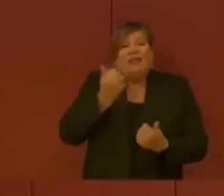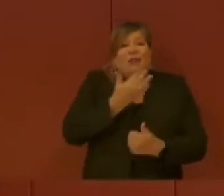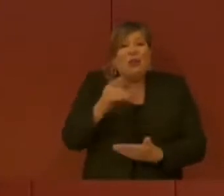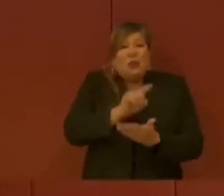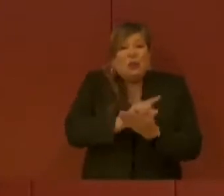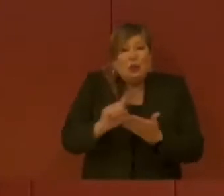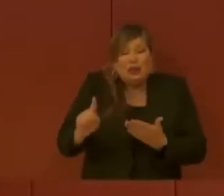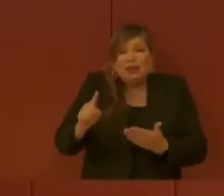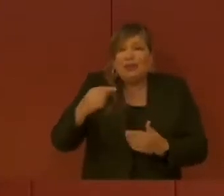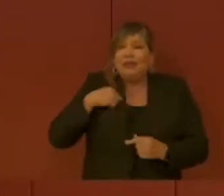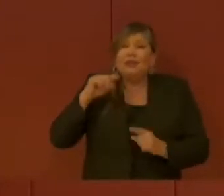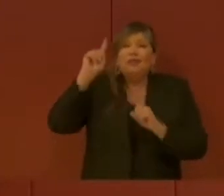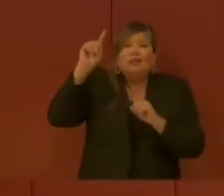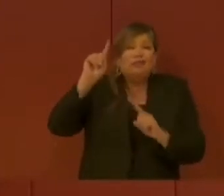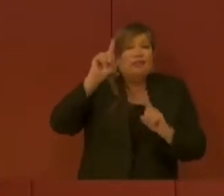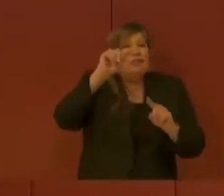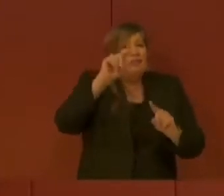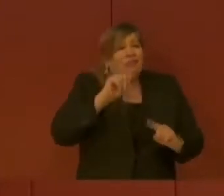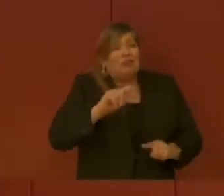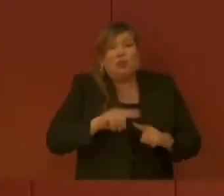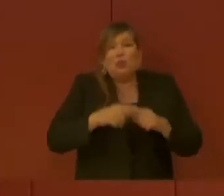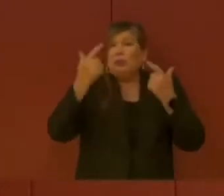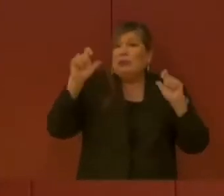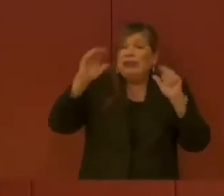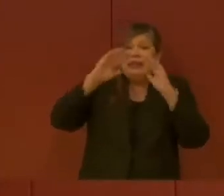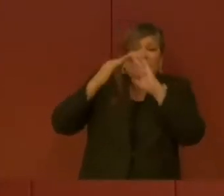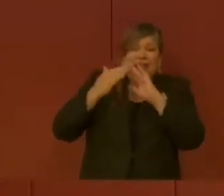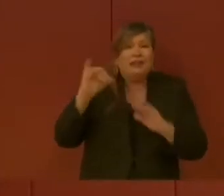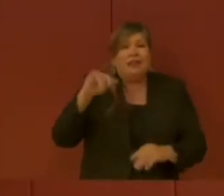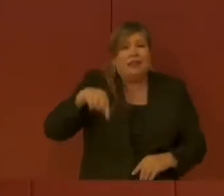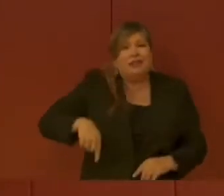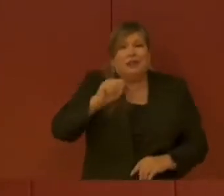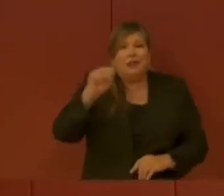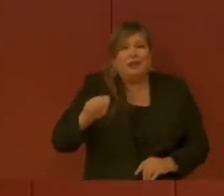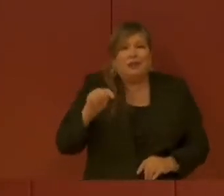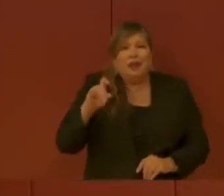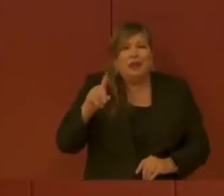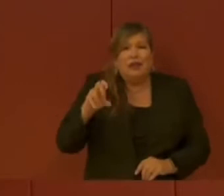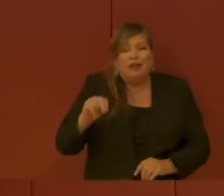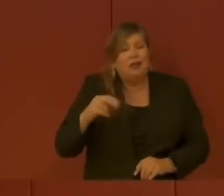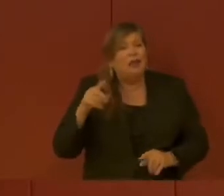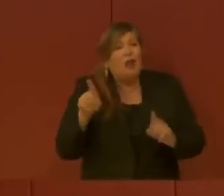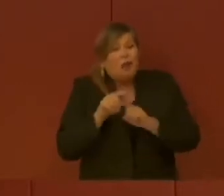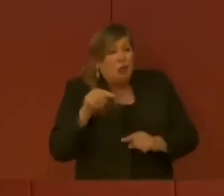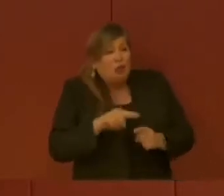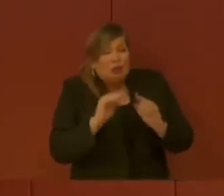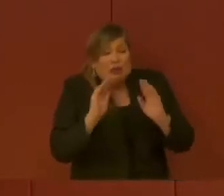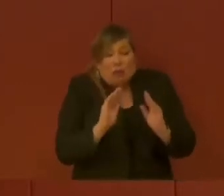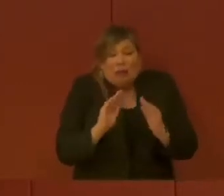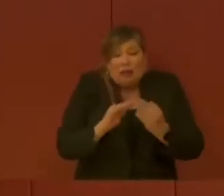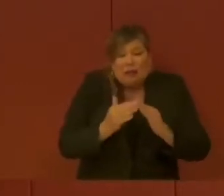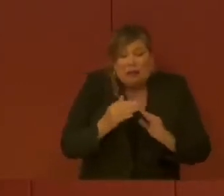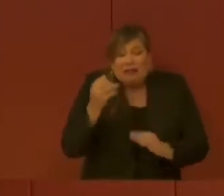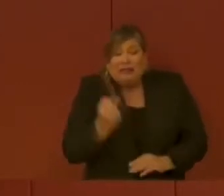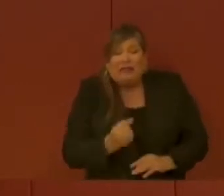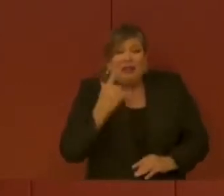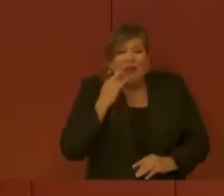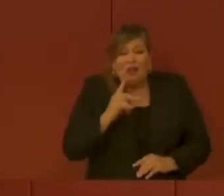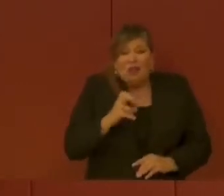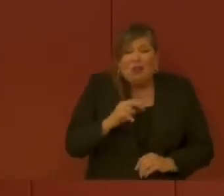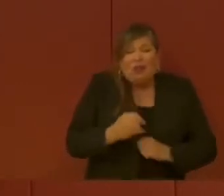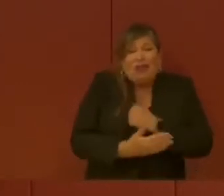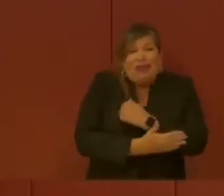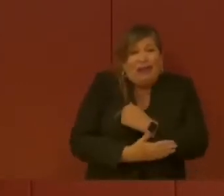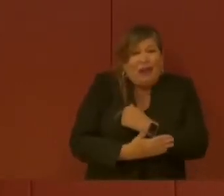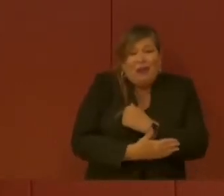this state, larger cities like Stockton, smaller communities like Arvin and Kern County. I was just down in Southern California